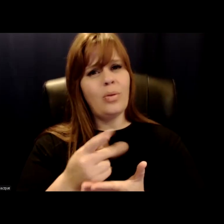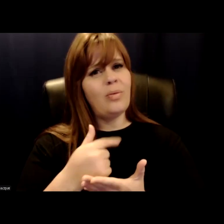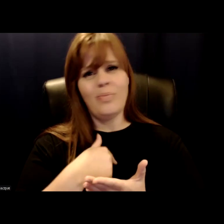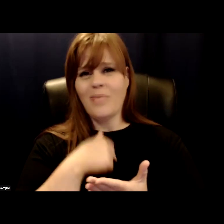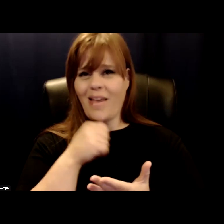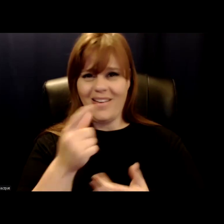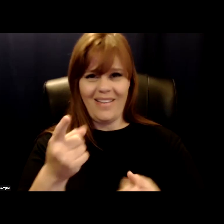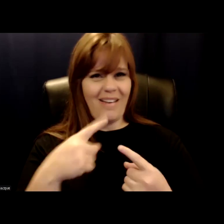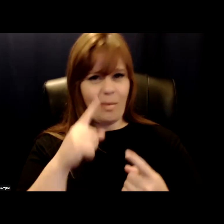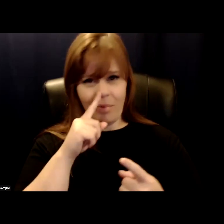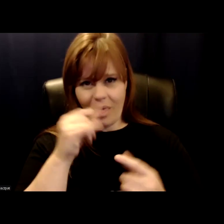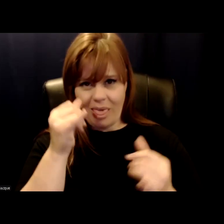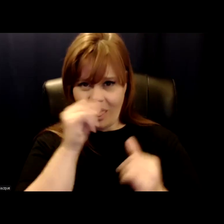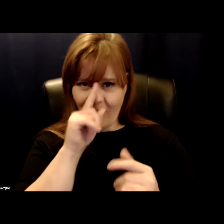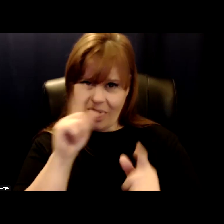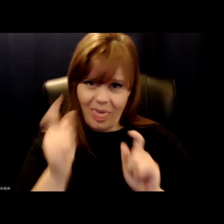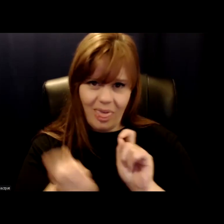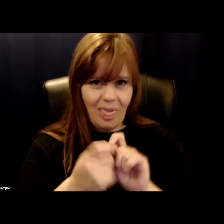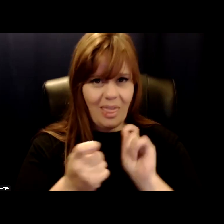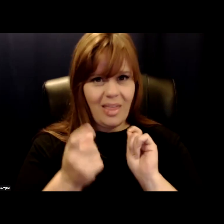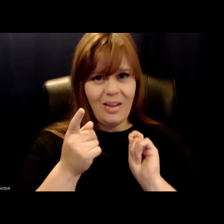fool you.